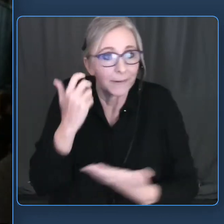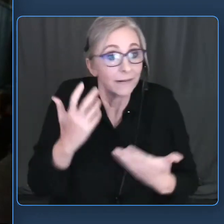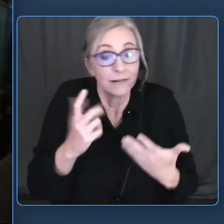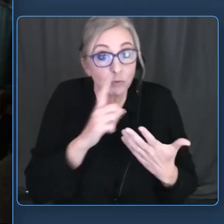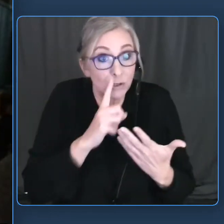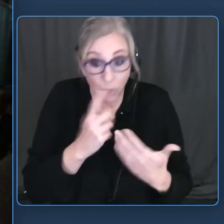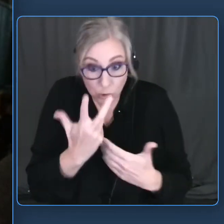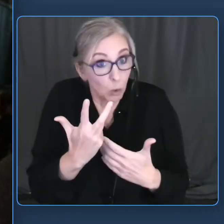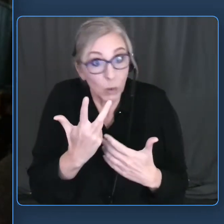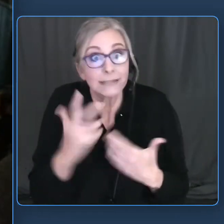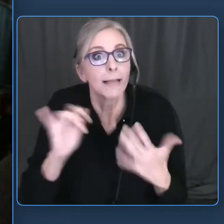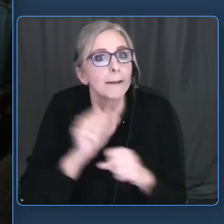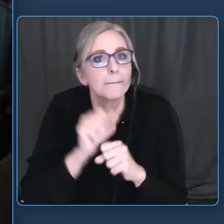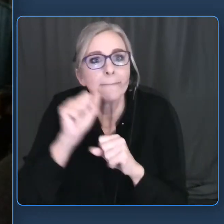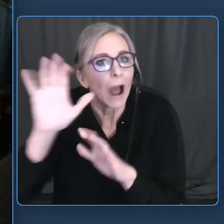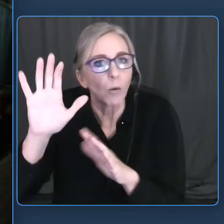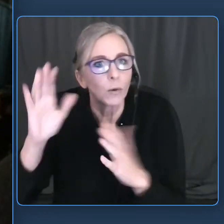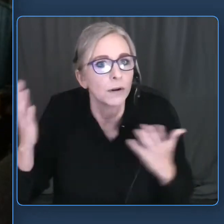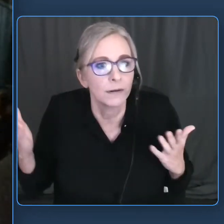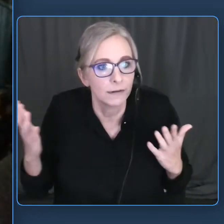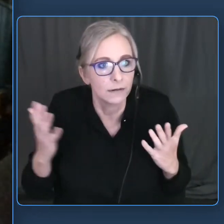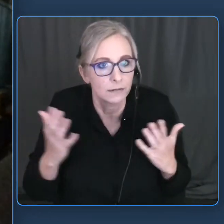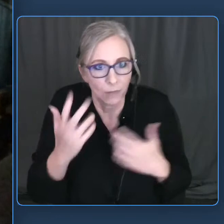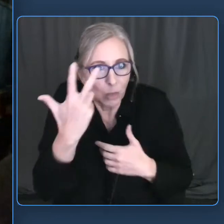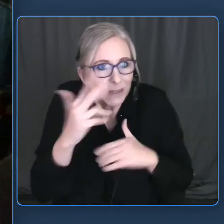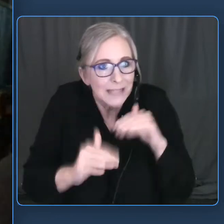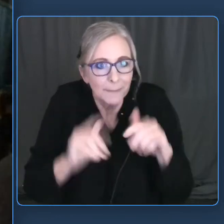3 stairs are like a mountain.